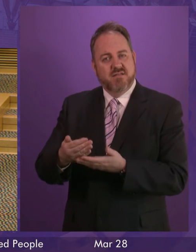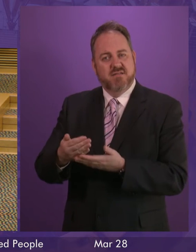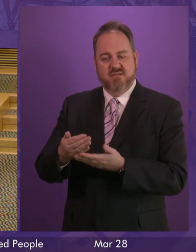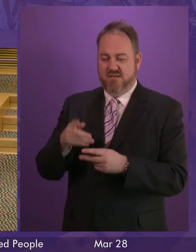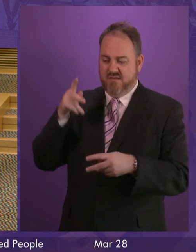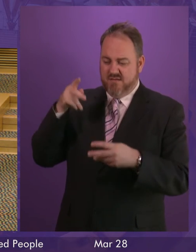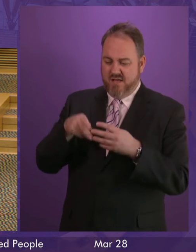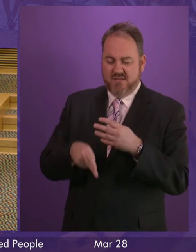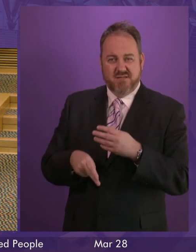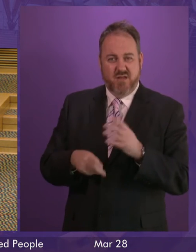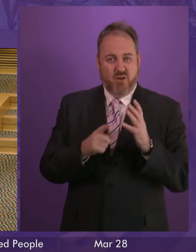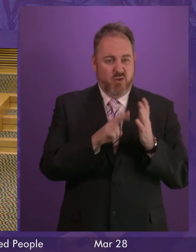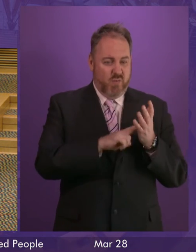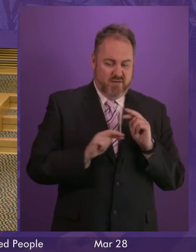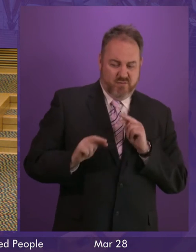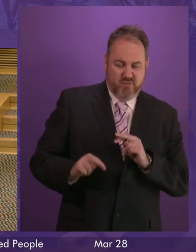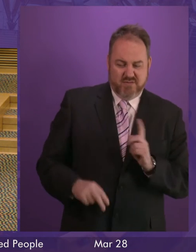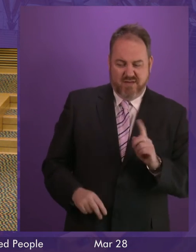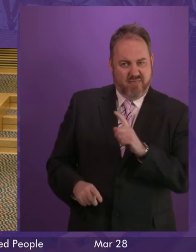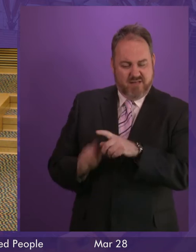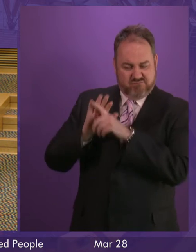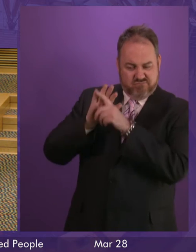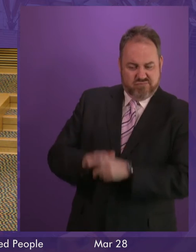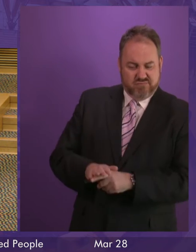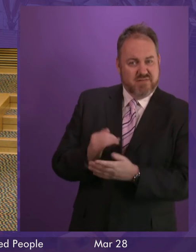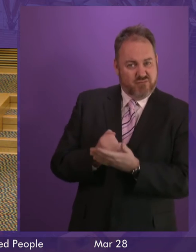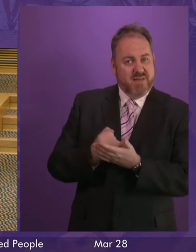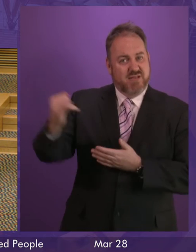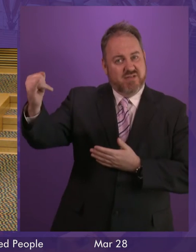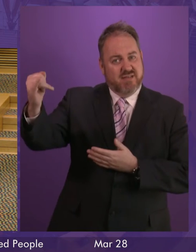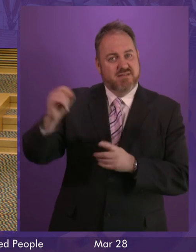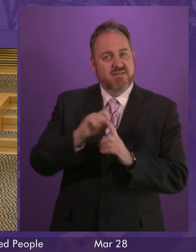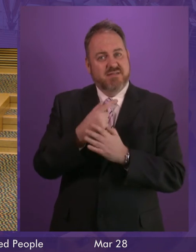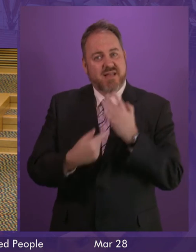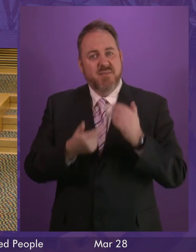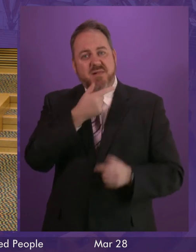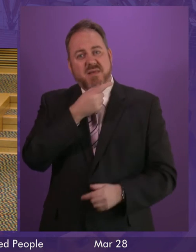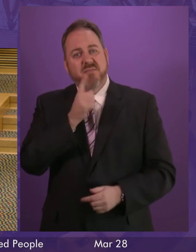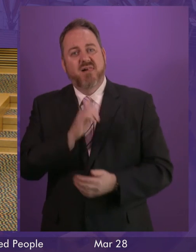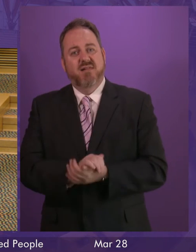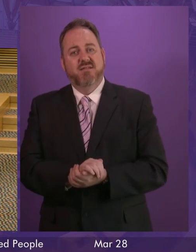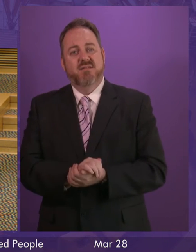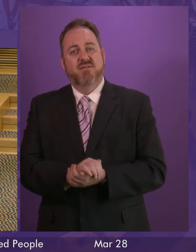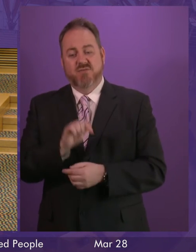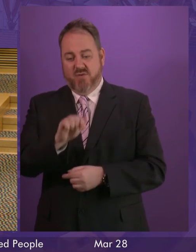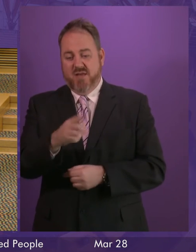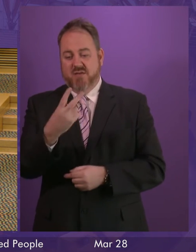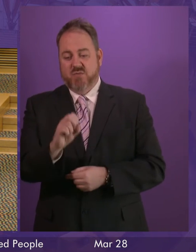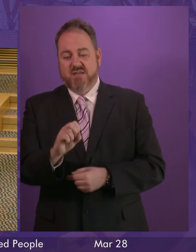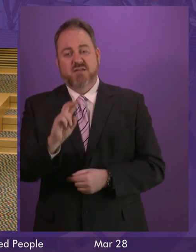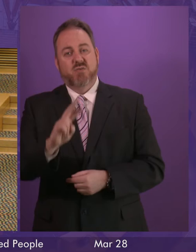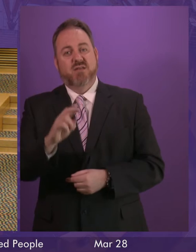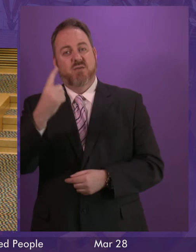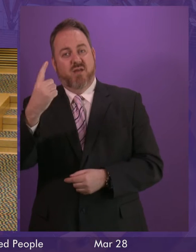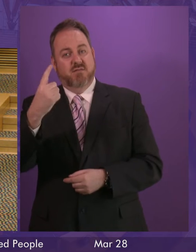the UN as grave or systematic violation of disabled people's human rights. So by early 2021, Social